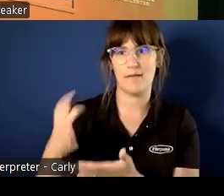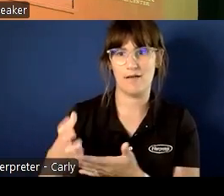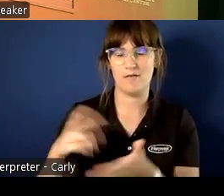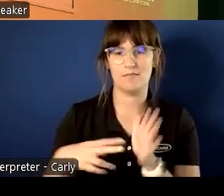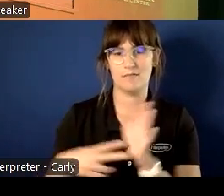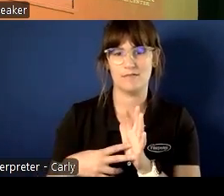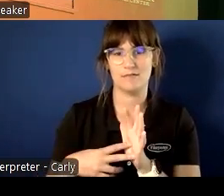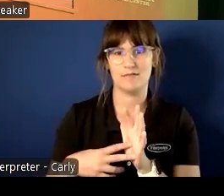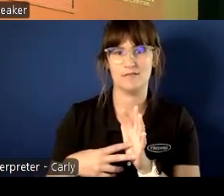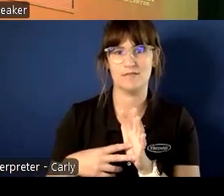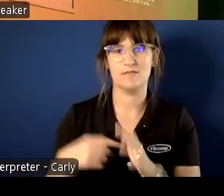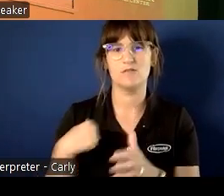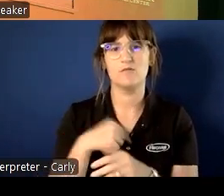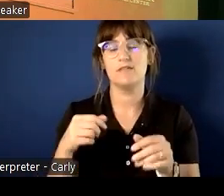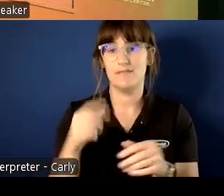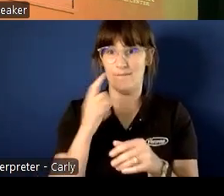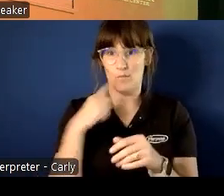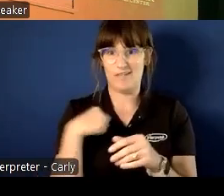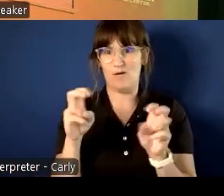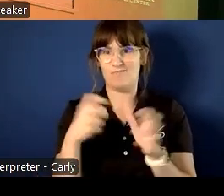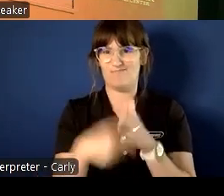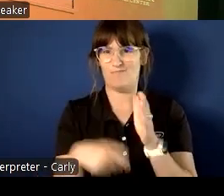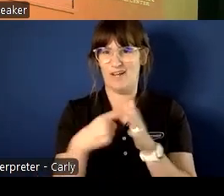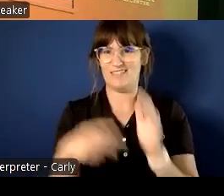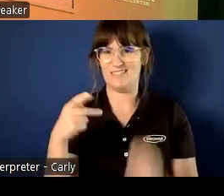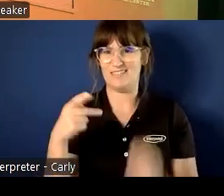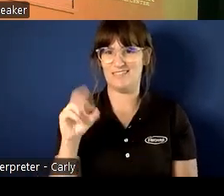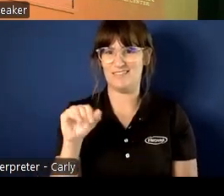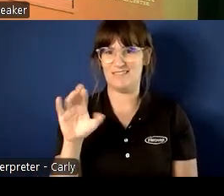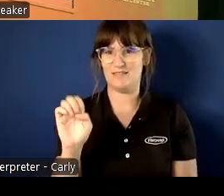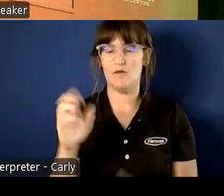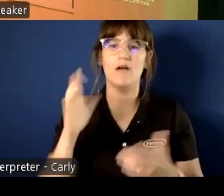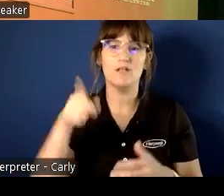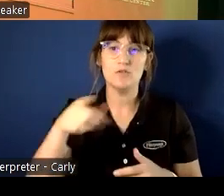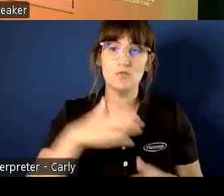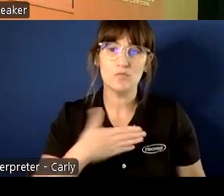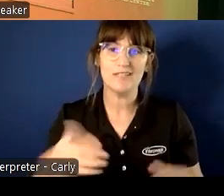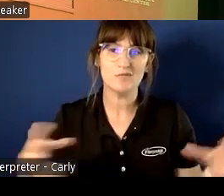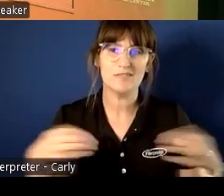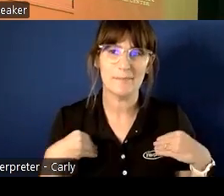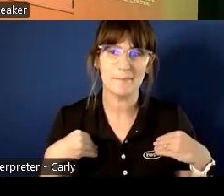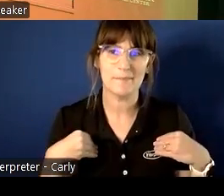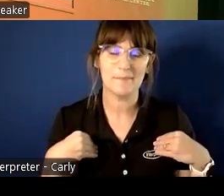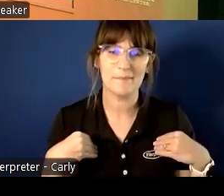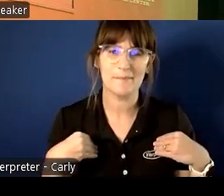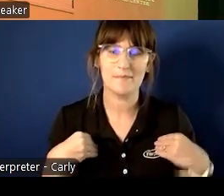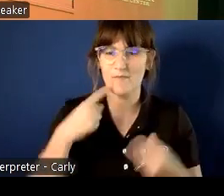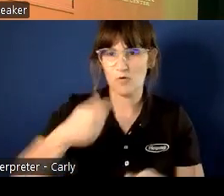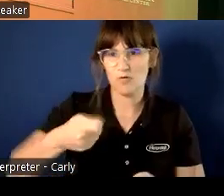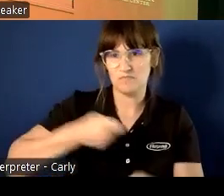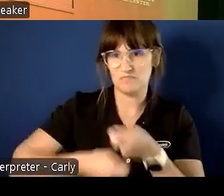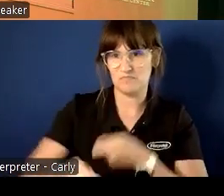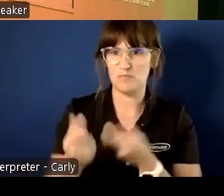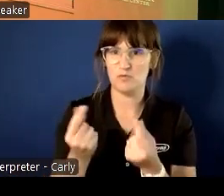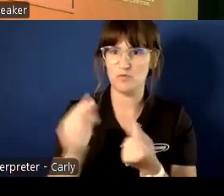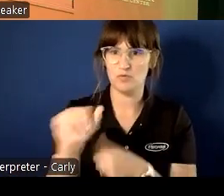the price. In other words, the price is what you're willing to accept in exchange for the goods and services that